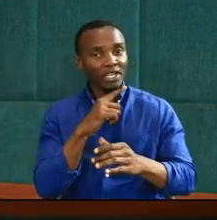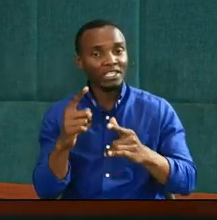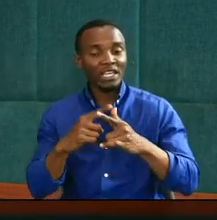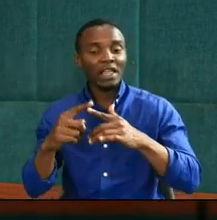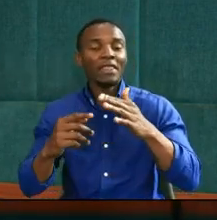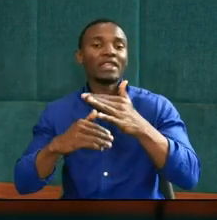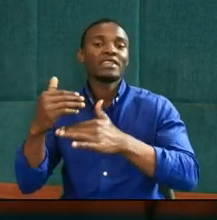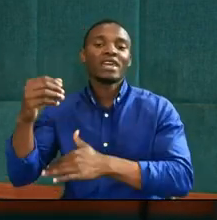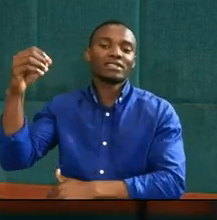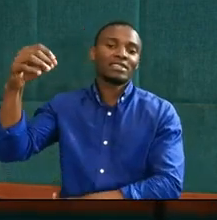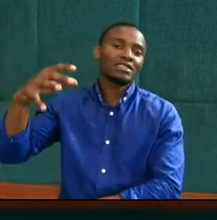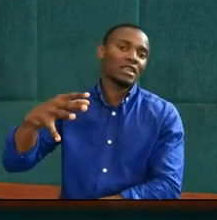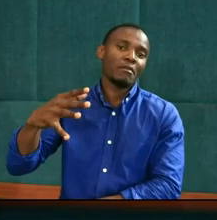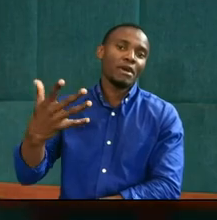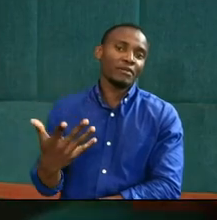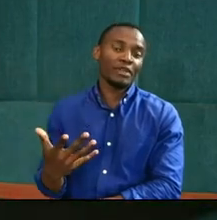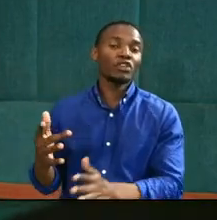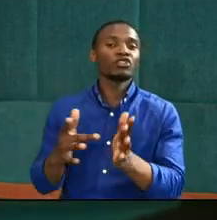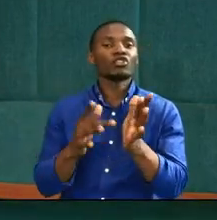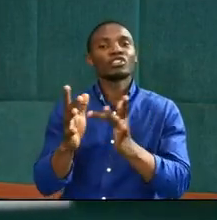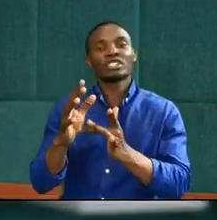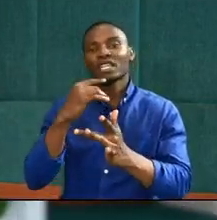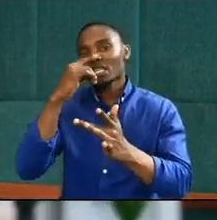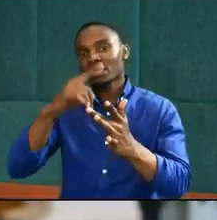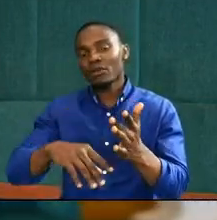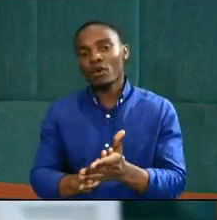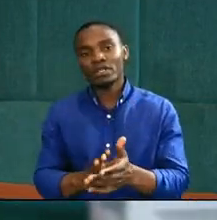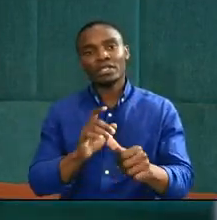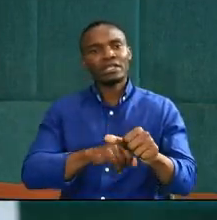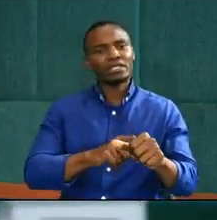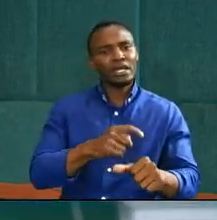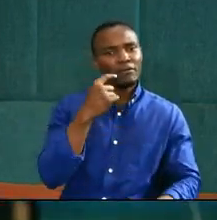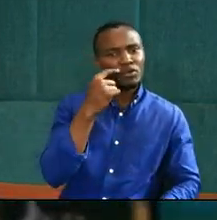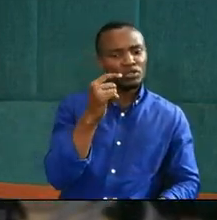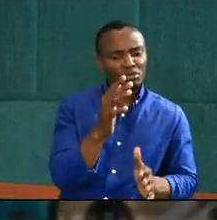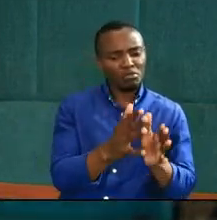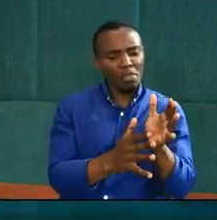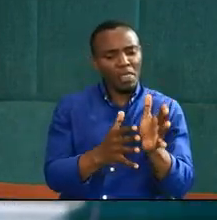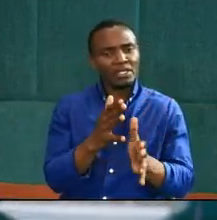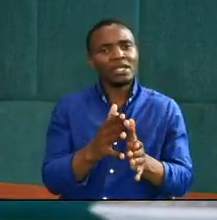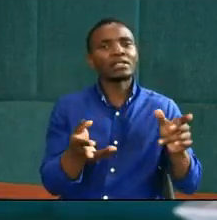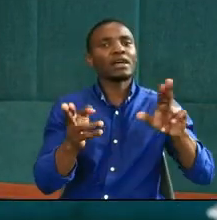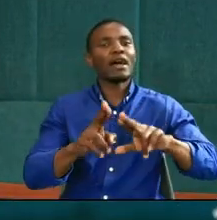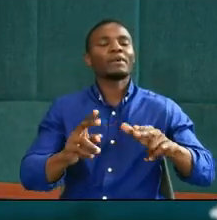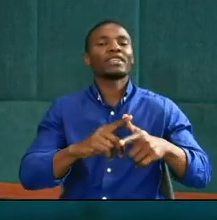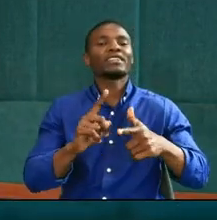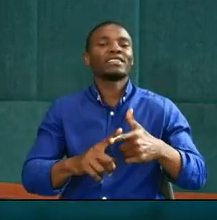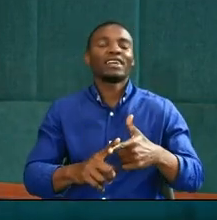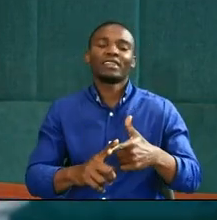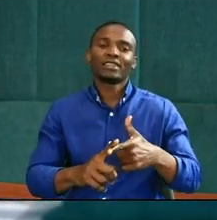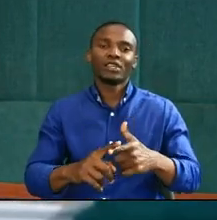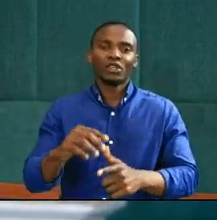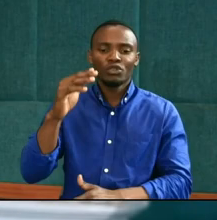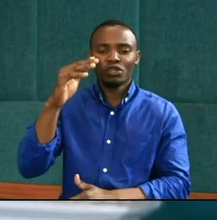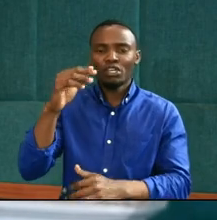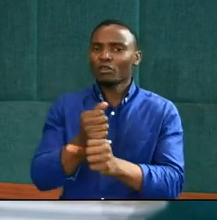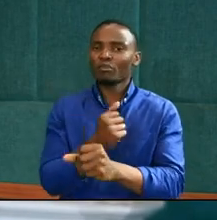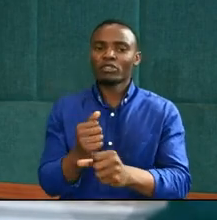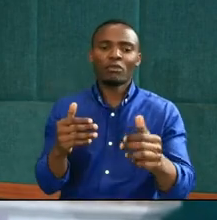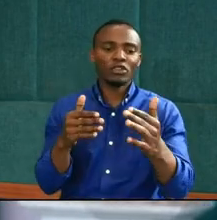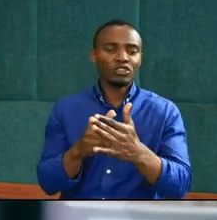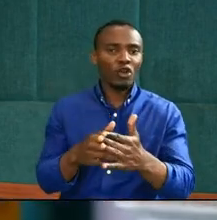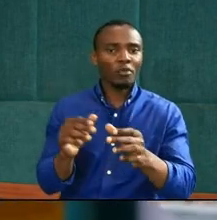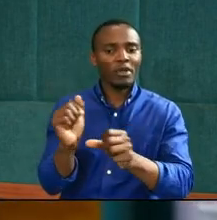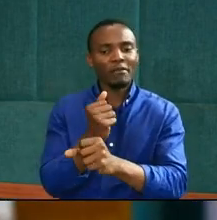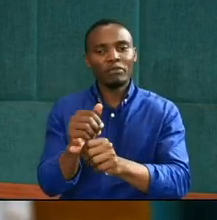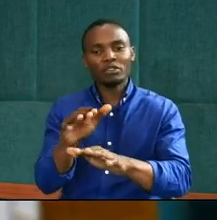is behind it. So Jesus says, once you see the signs fulfilling, we are in a motion. It cannot be slowed down.